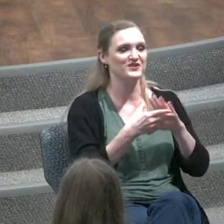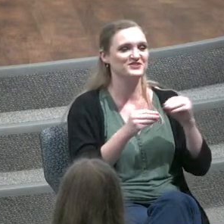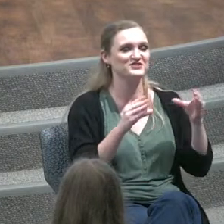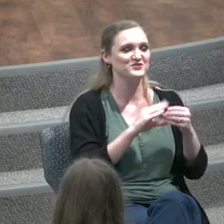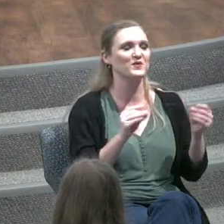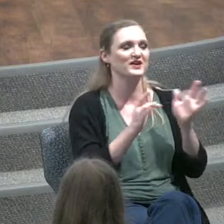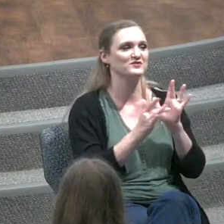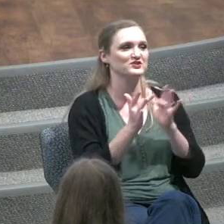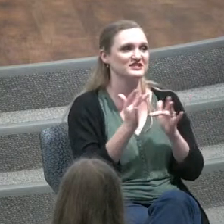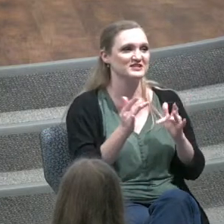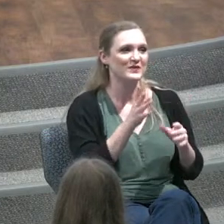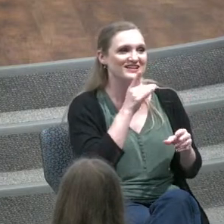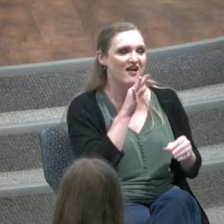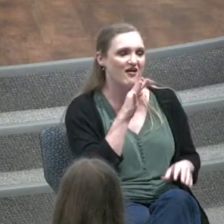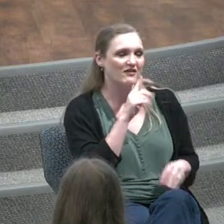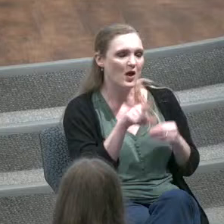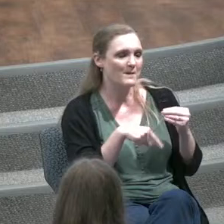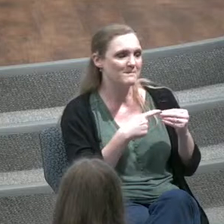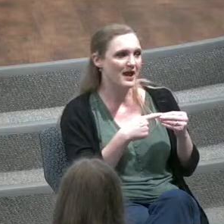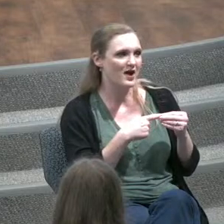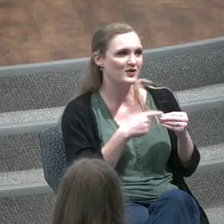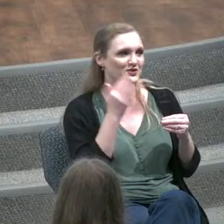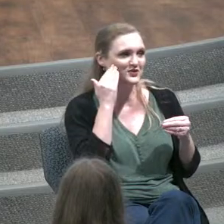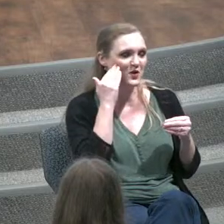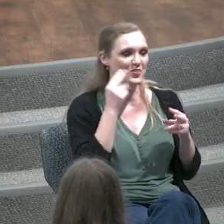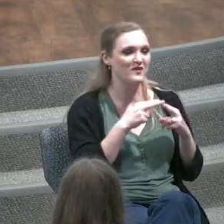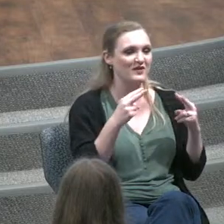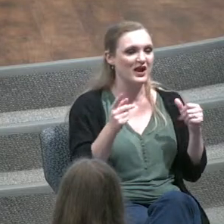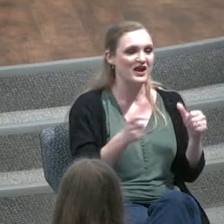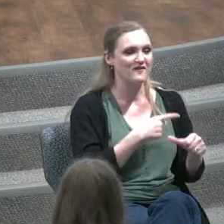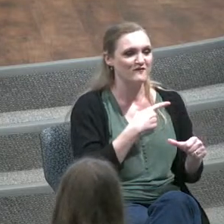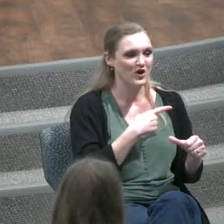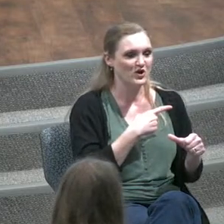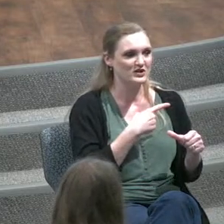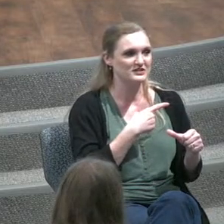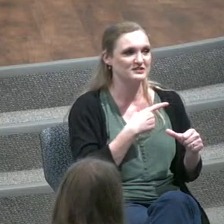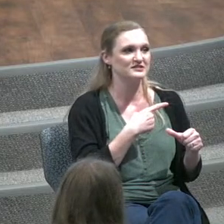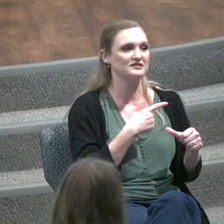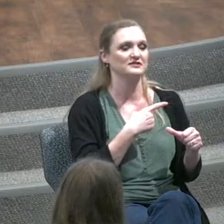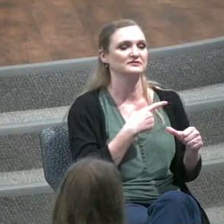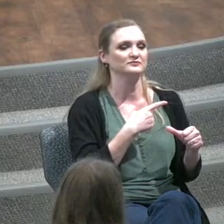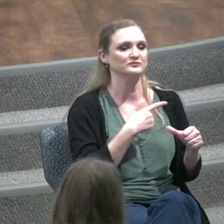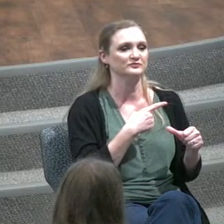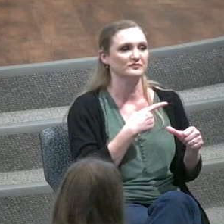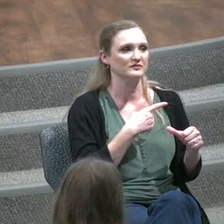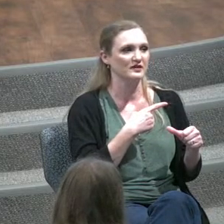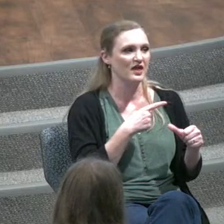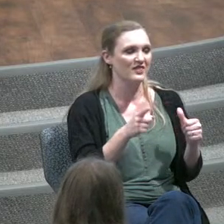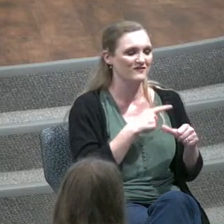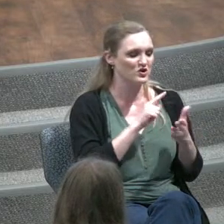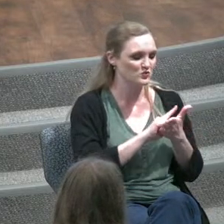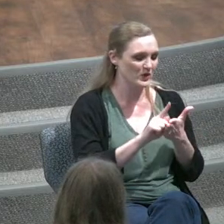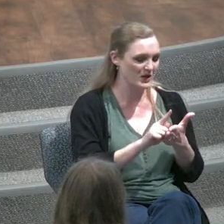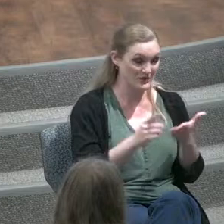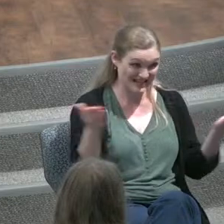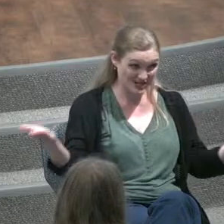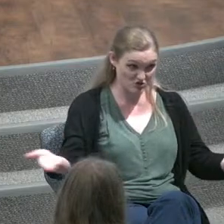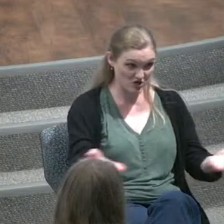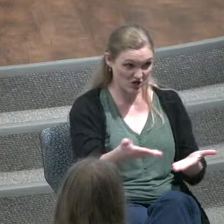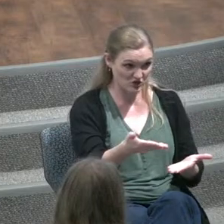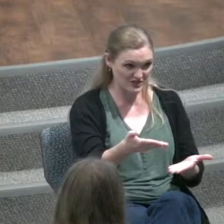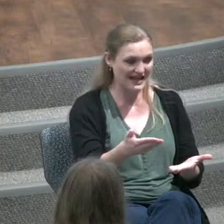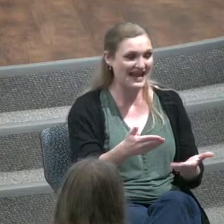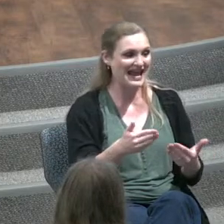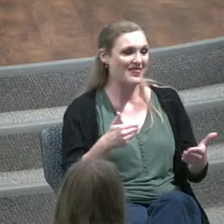story of Jesus. We talked about, the very first, the first week was an introduction,